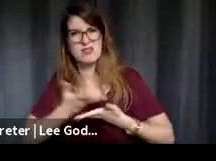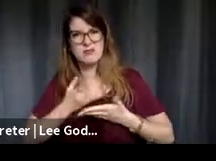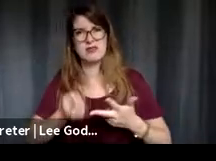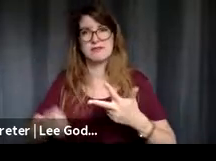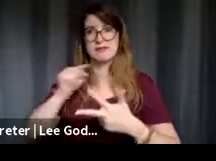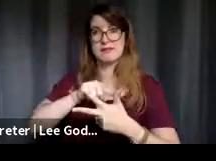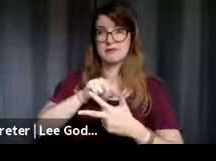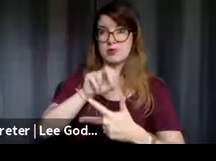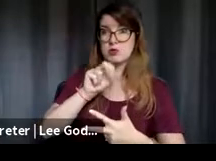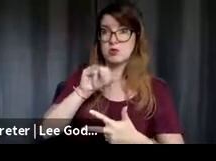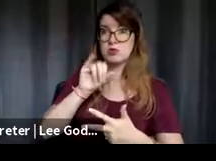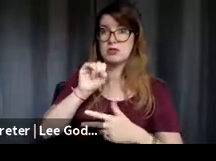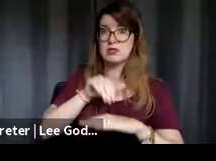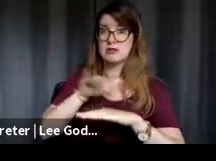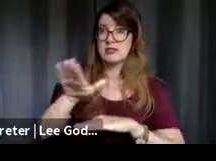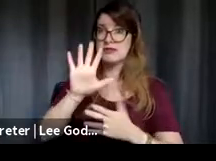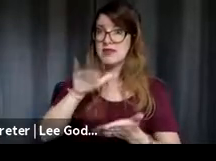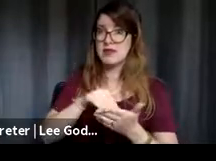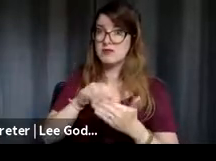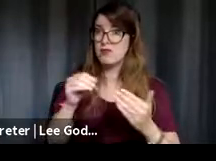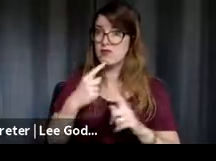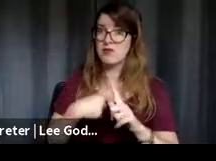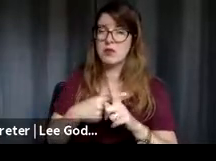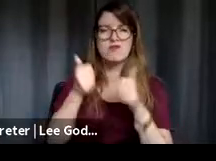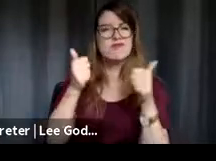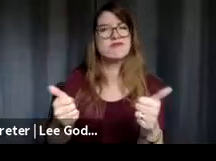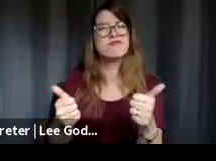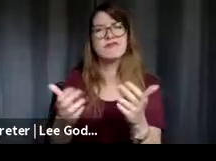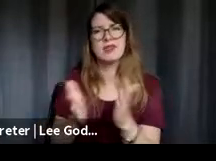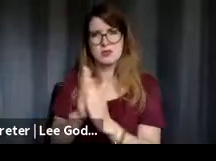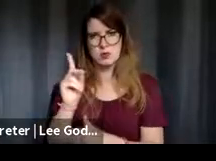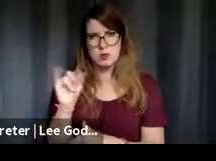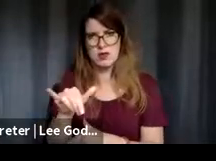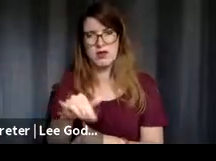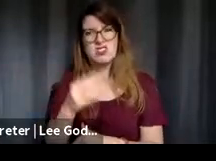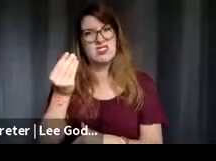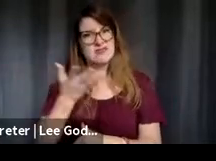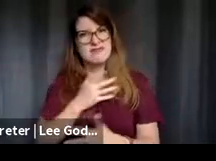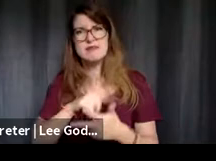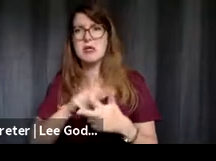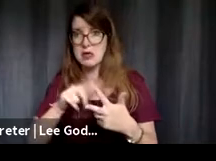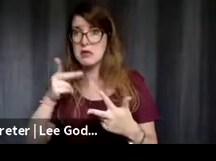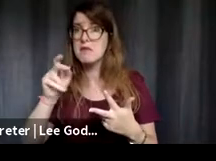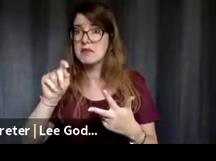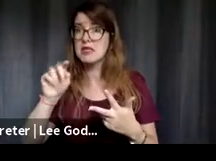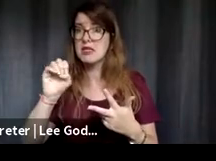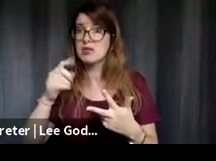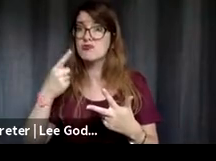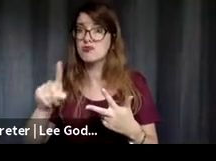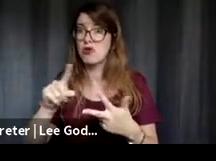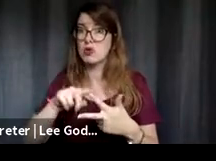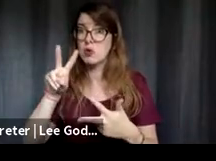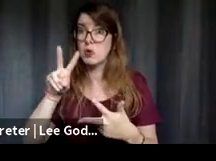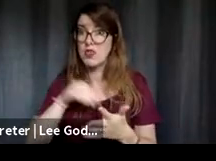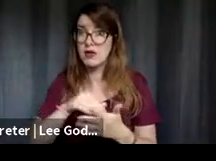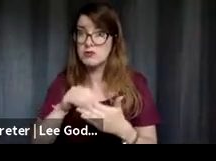has been sending $5,000 every month. I'm like, awesome. That's what I asked her to do. And she said, Pete started with $2,000 a month, but